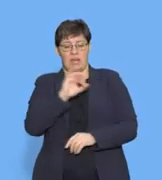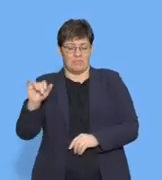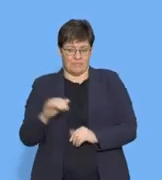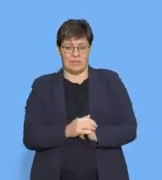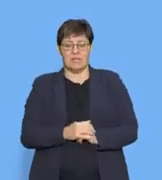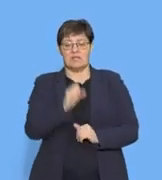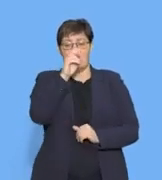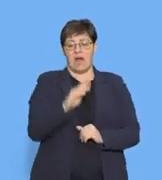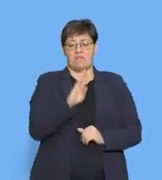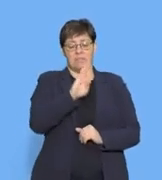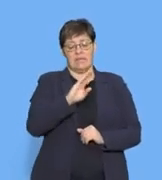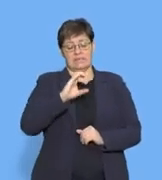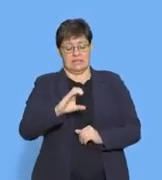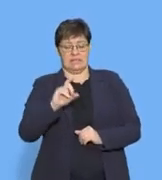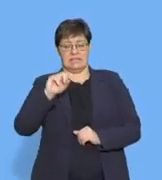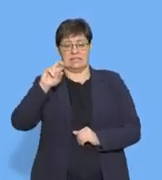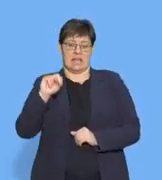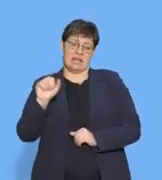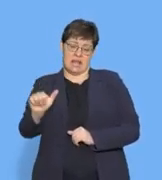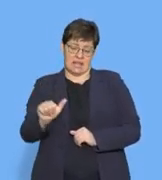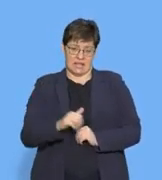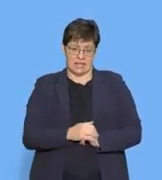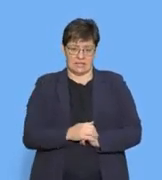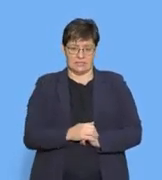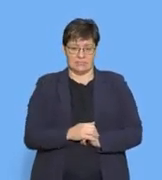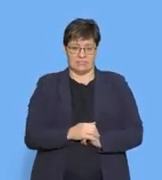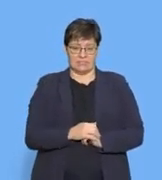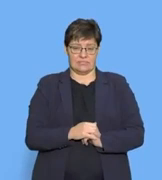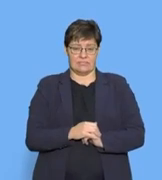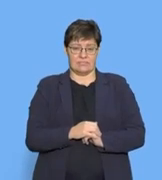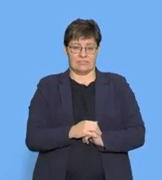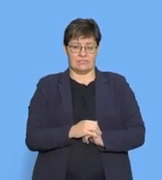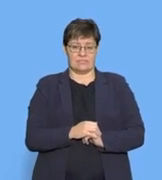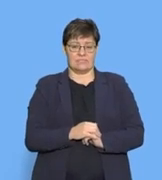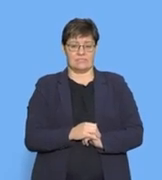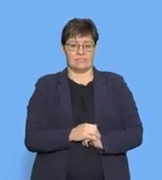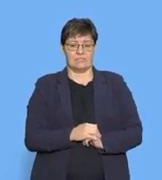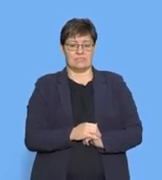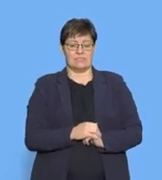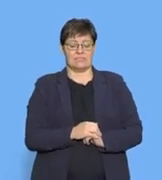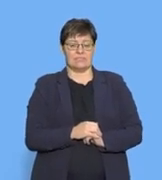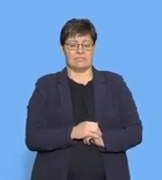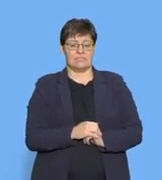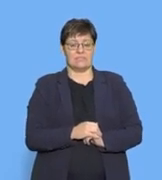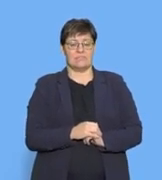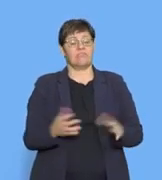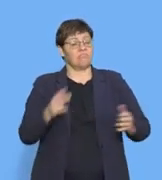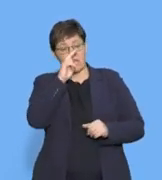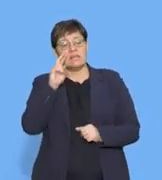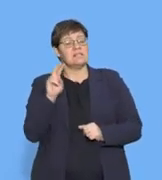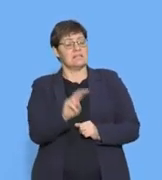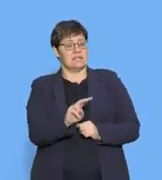And if we rearrange it in alphabetical order, it's just half B C sine of A.